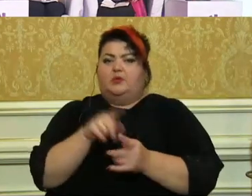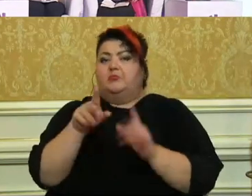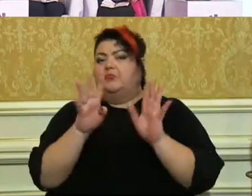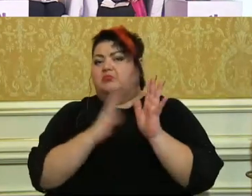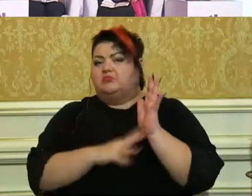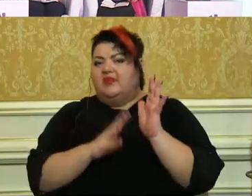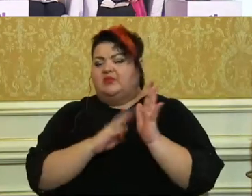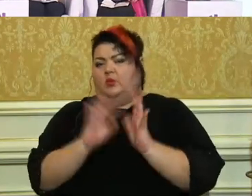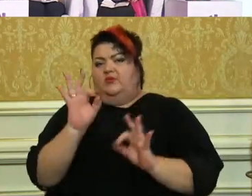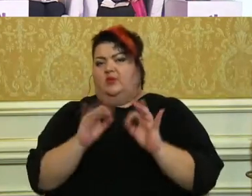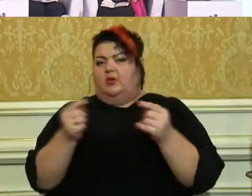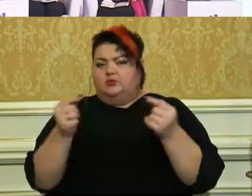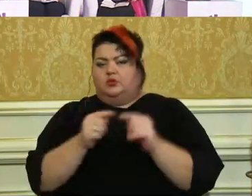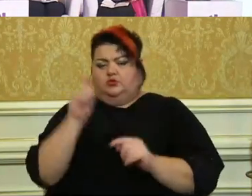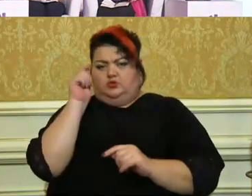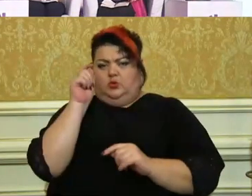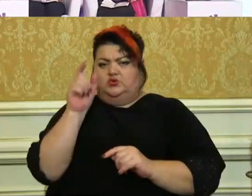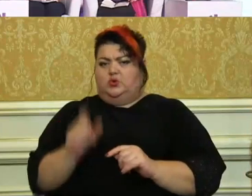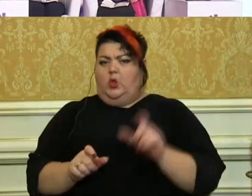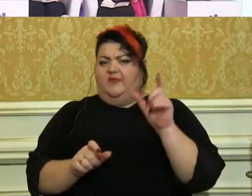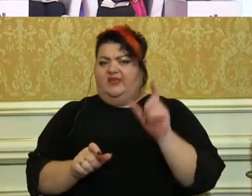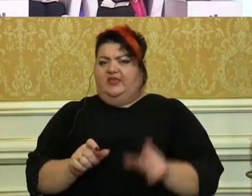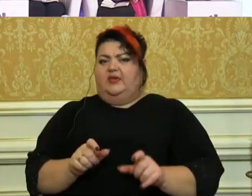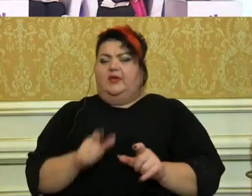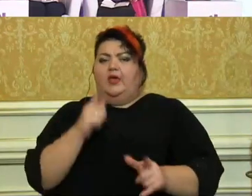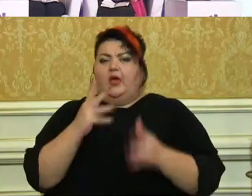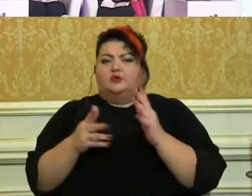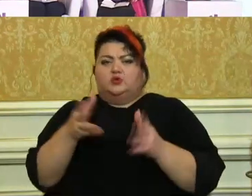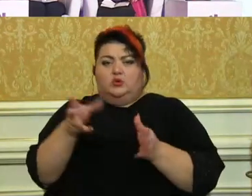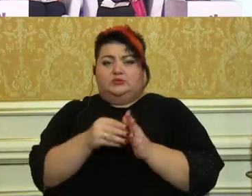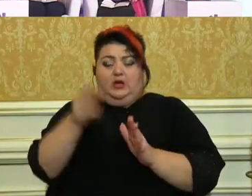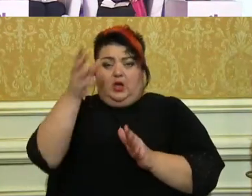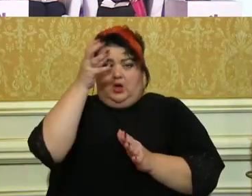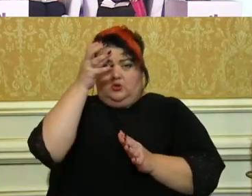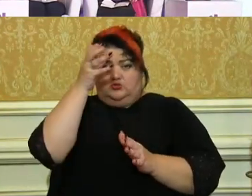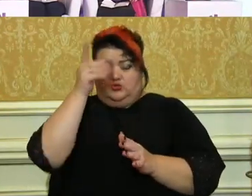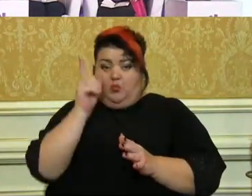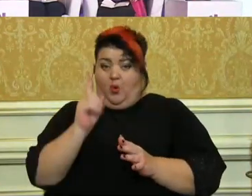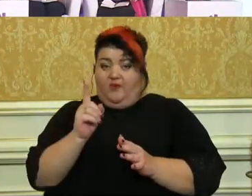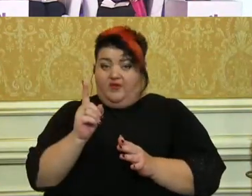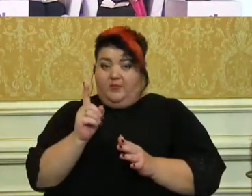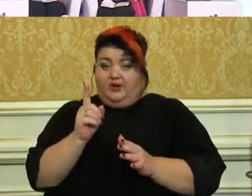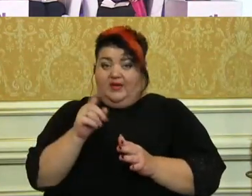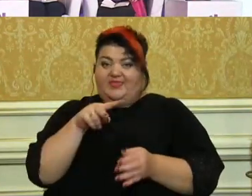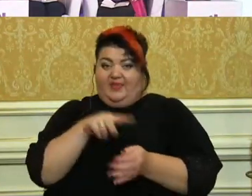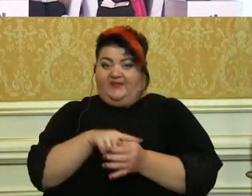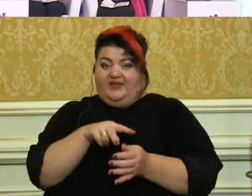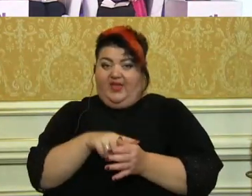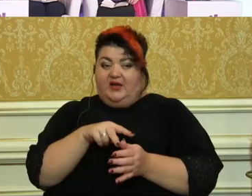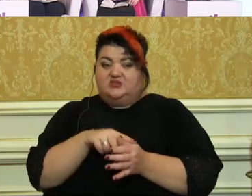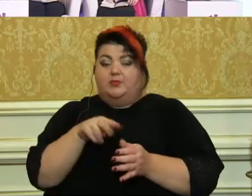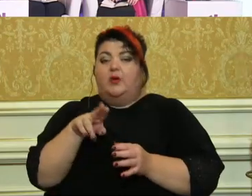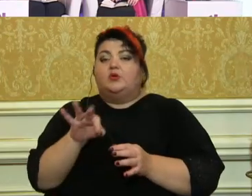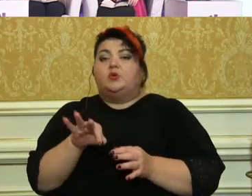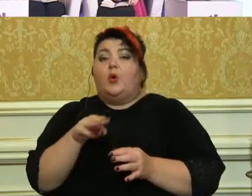especially 90%, for example, were dealing with the so-called very specific men's profession with the